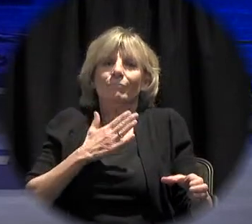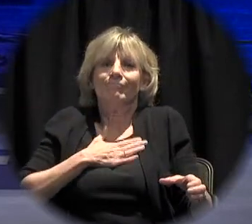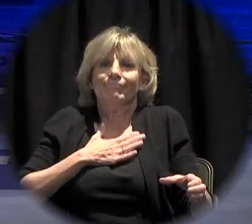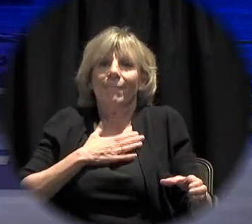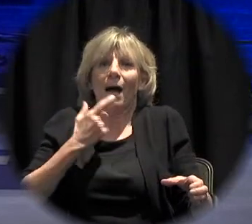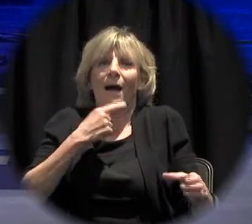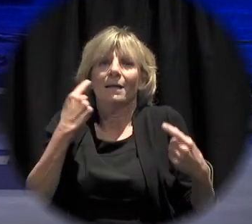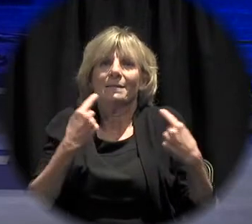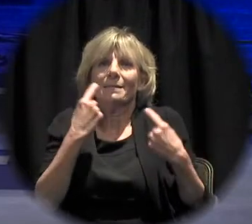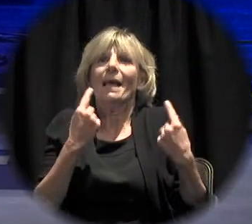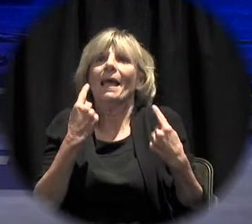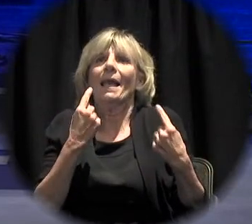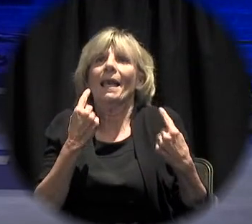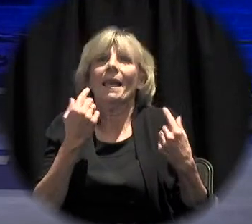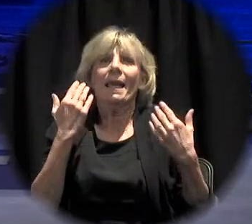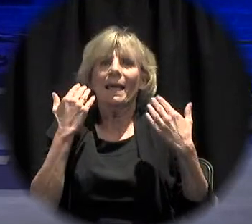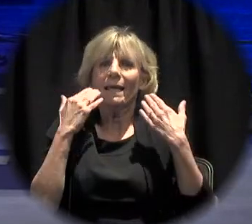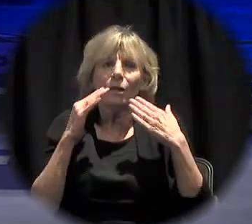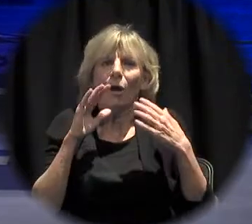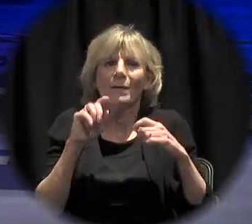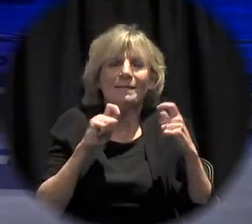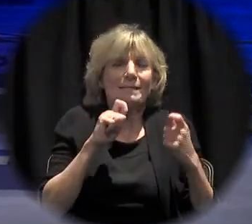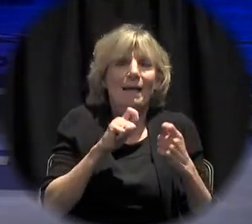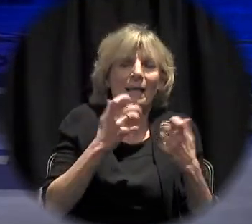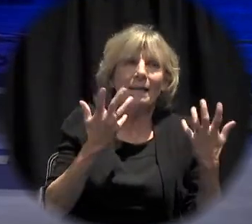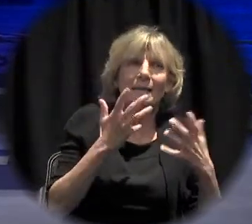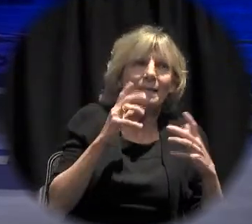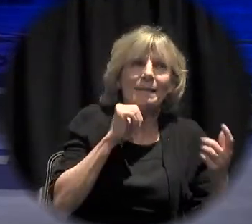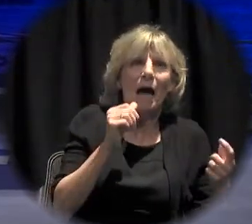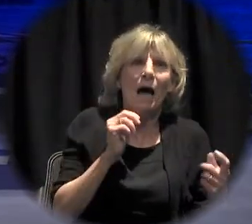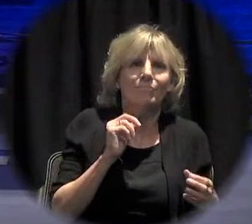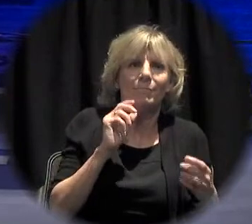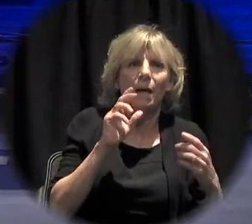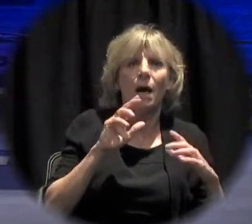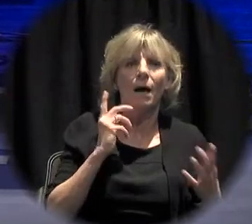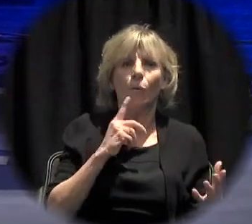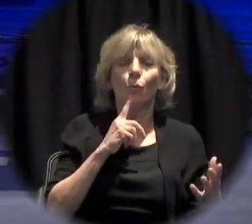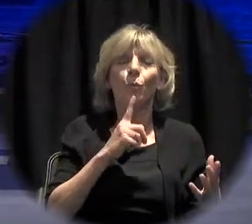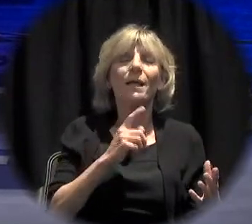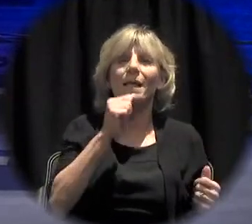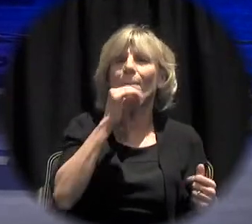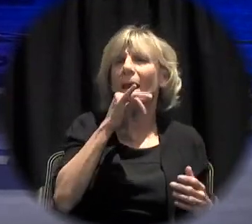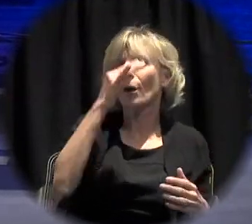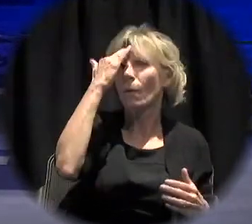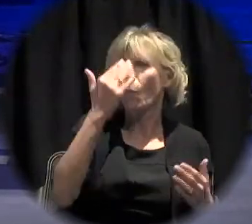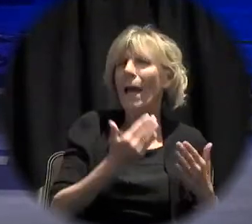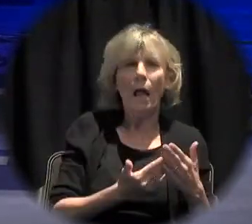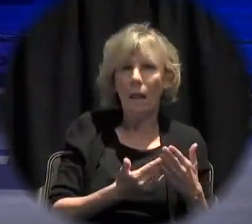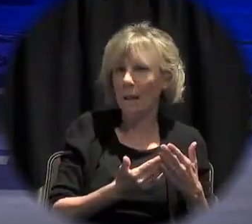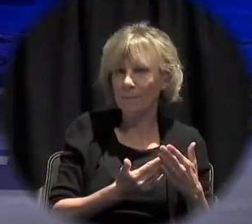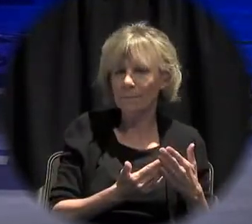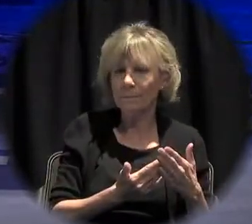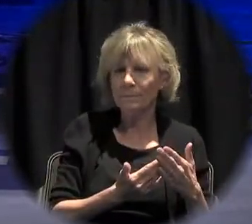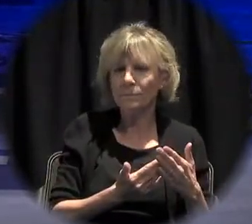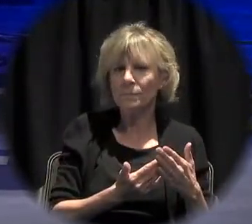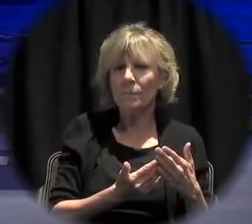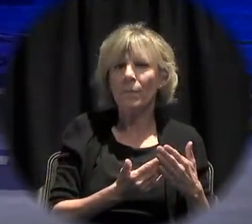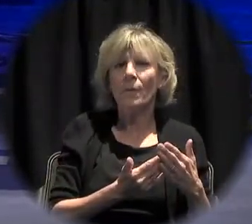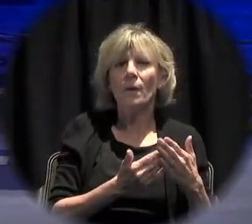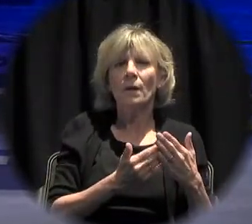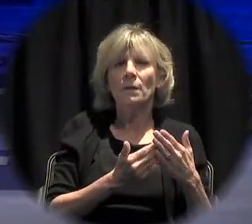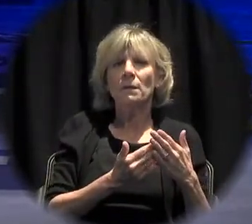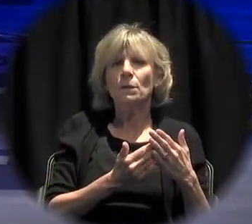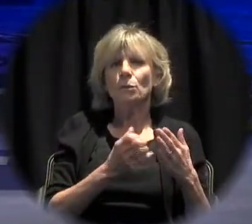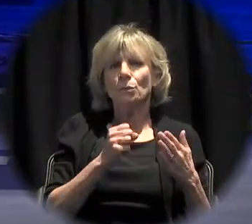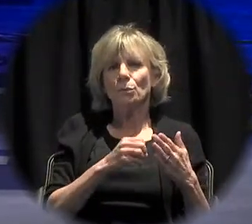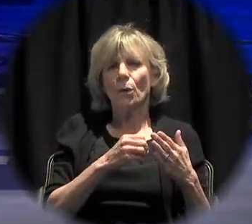And so, seeing the significance of all of this, those who put together this sermon series said, this is probably a good time for us to take a step back and